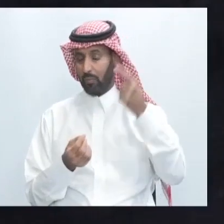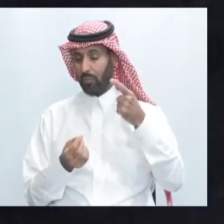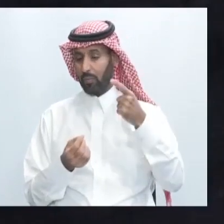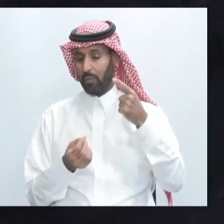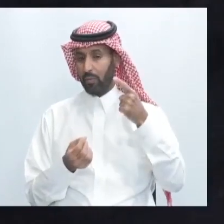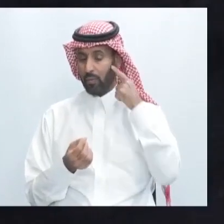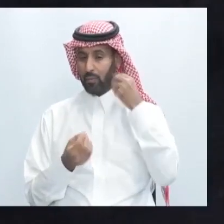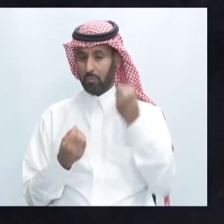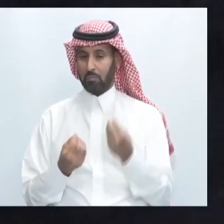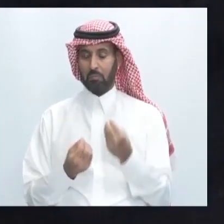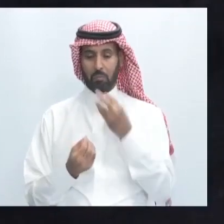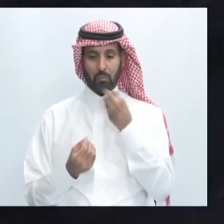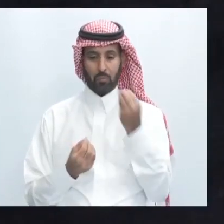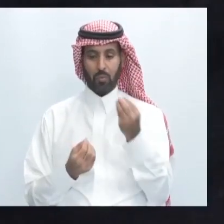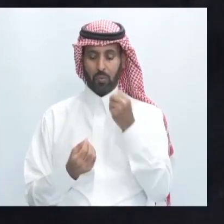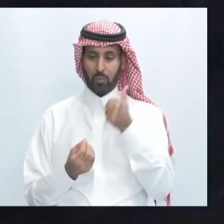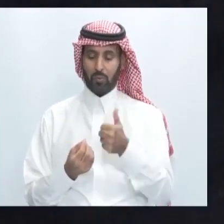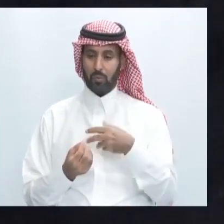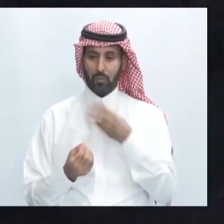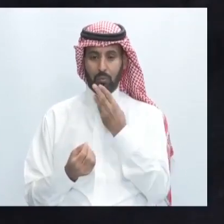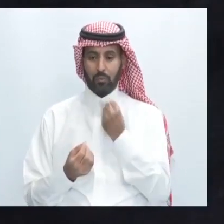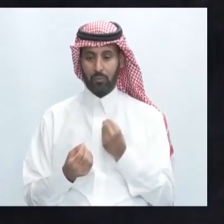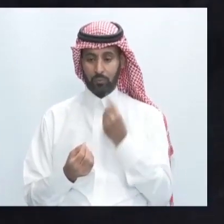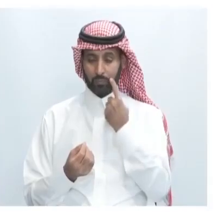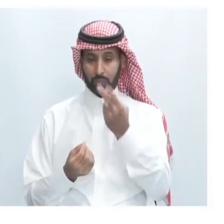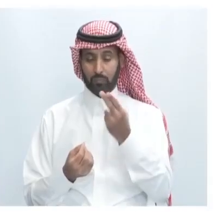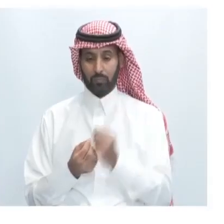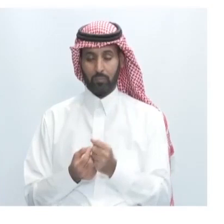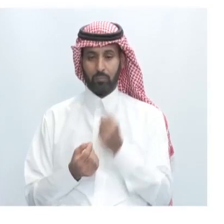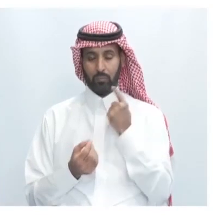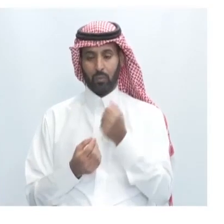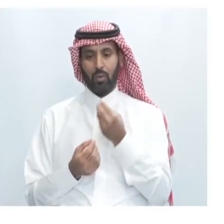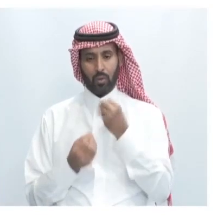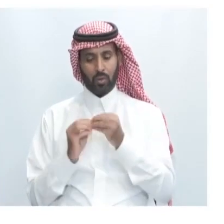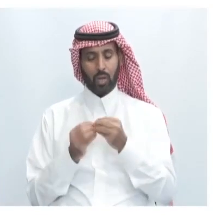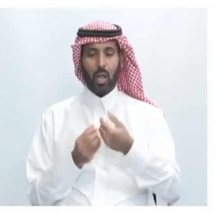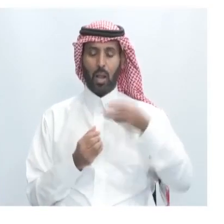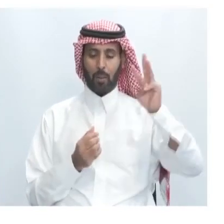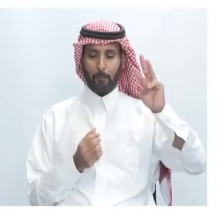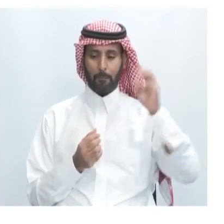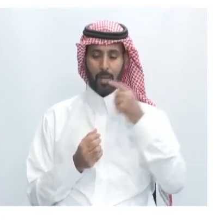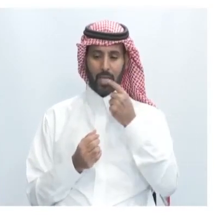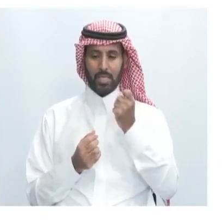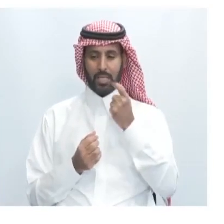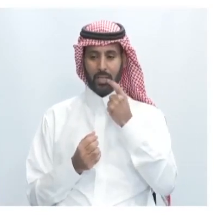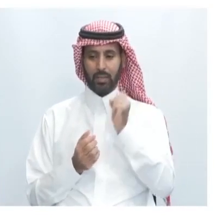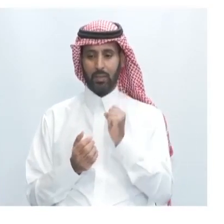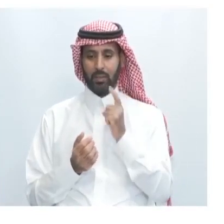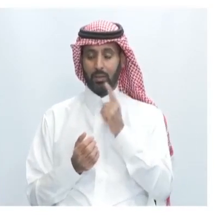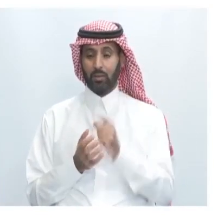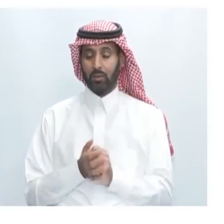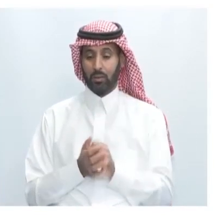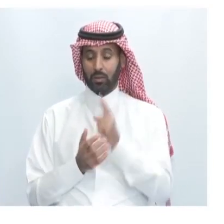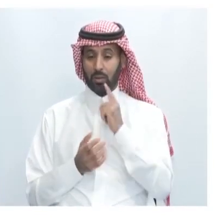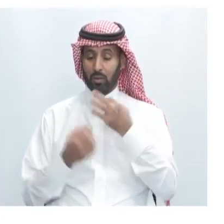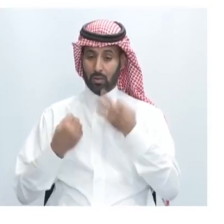with purity and goodness. You think positive thoughts. For this reason, white is traditionally worn by brides.